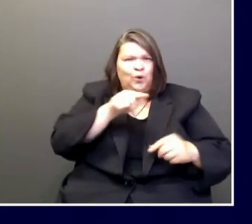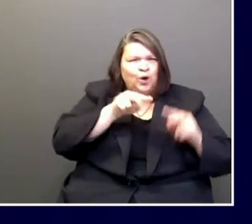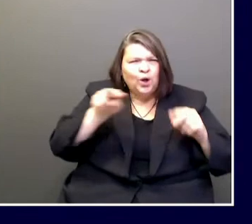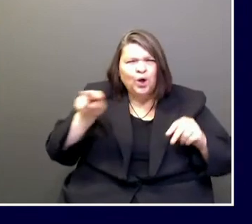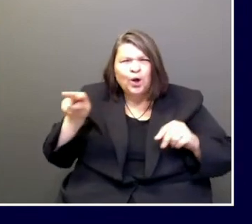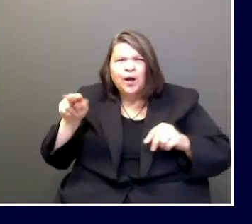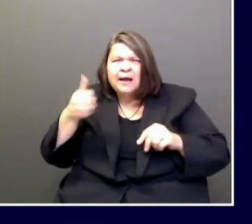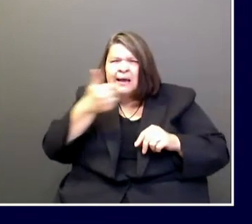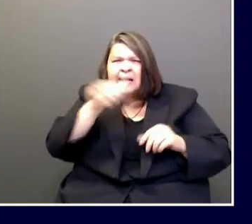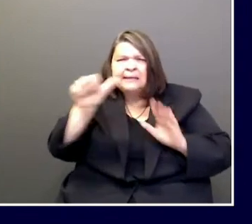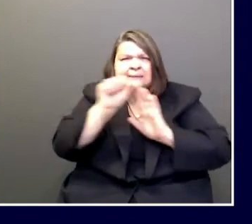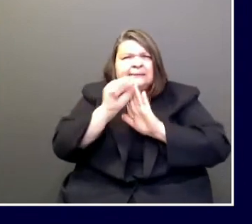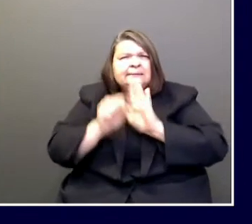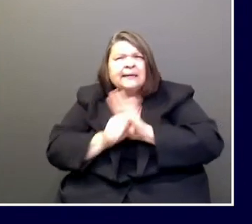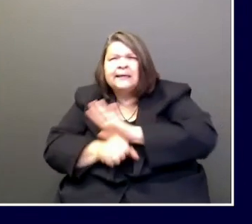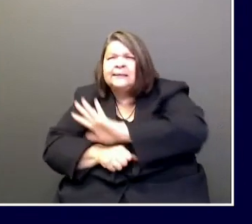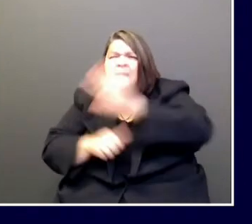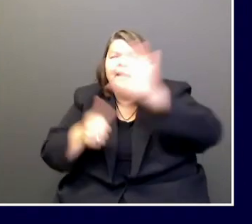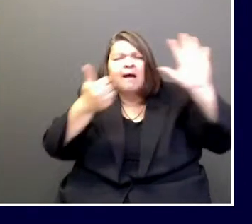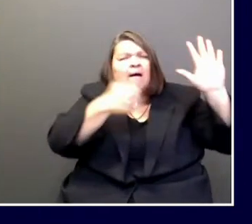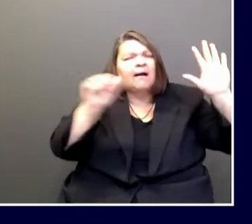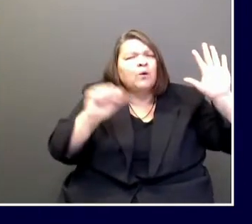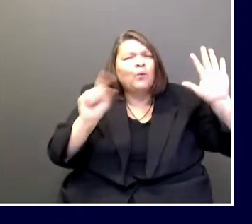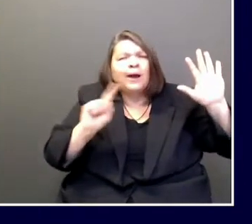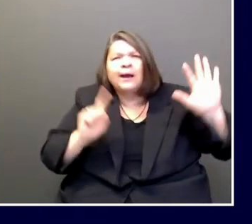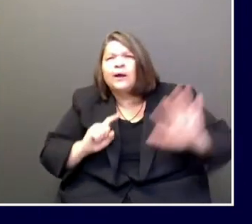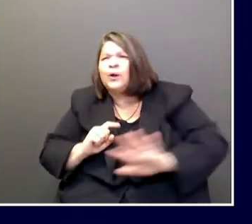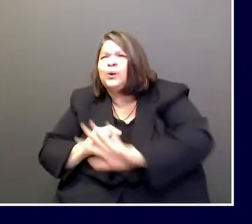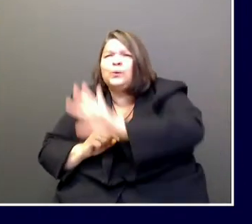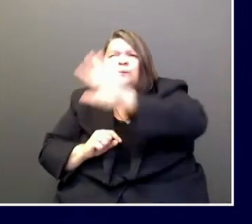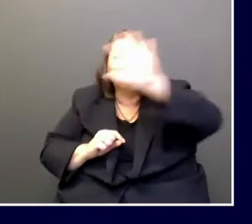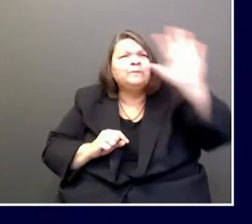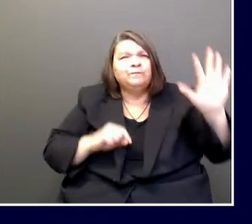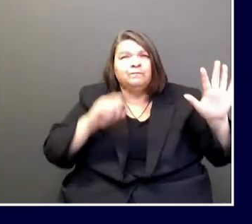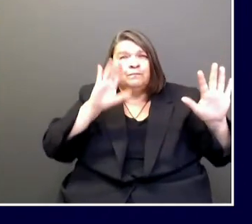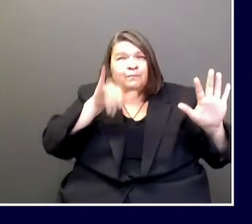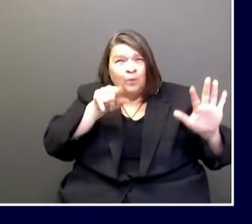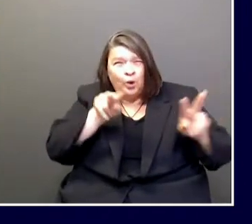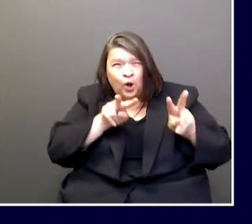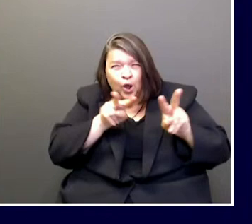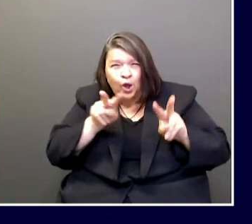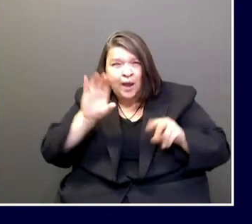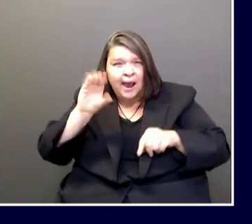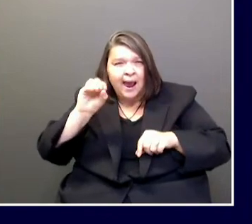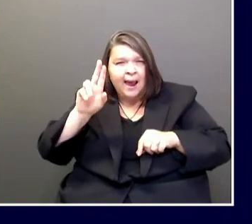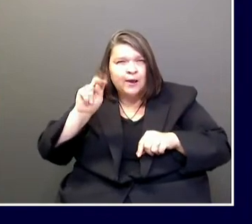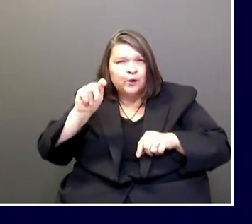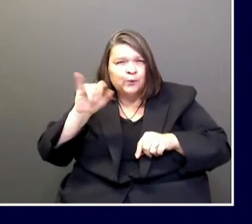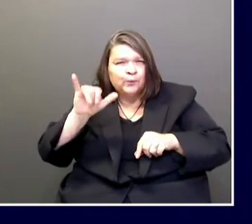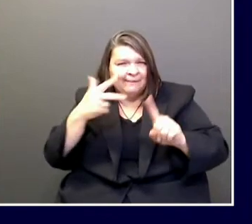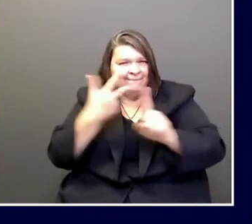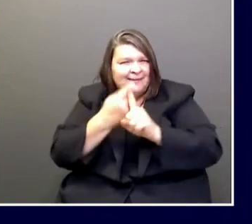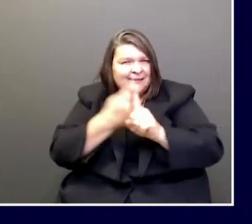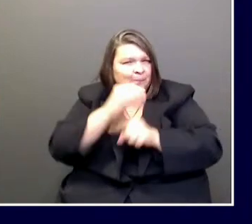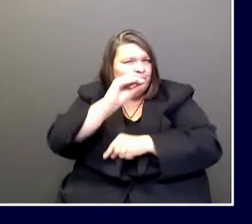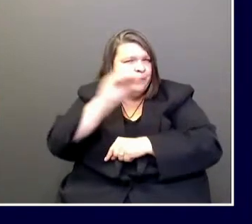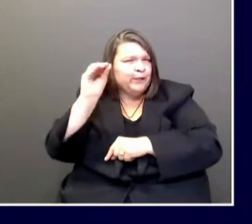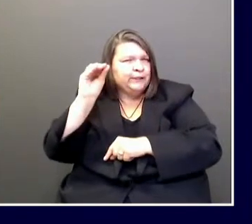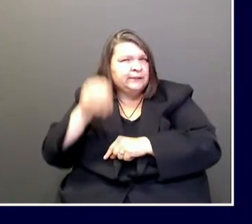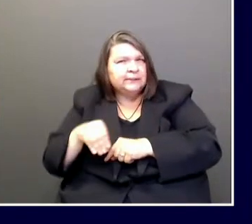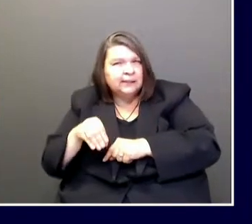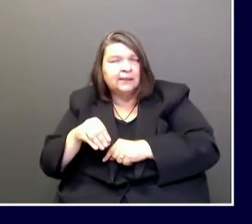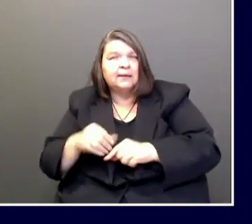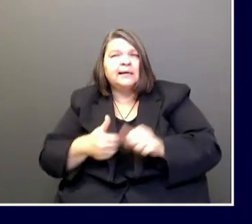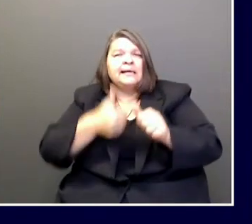data from the US CDC. And that's the case here. That's one reason why these county level designations, as it relates to